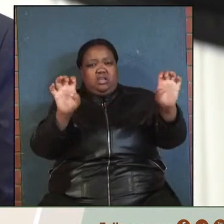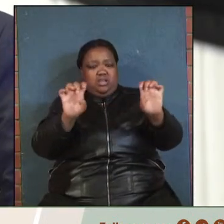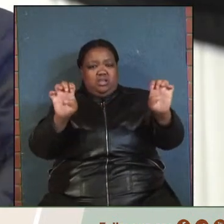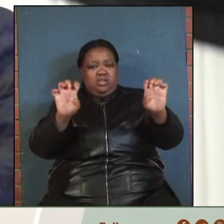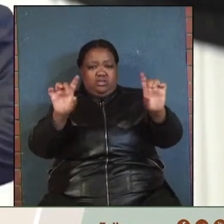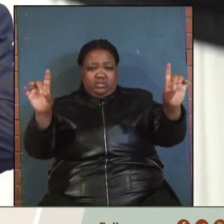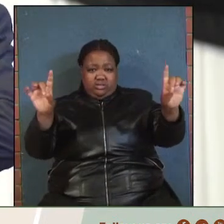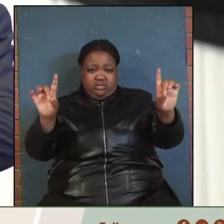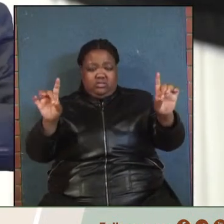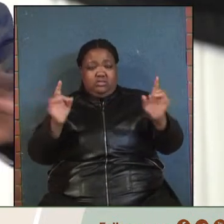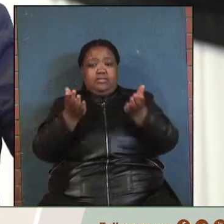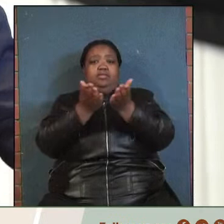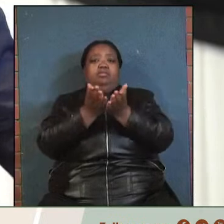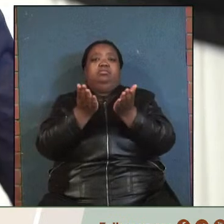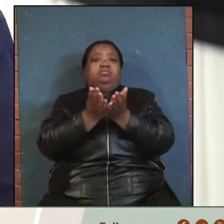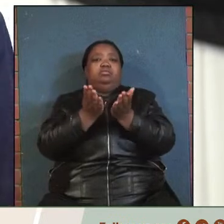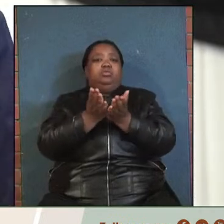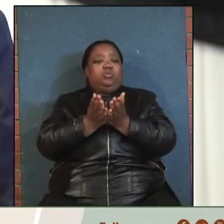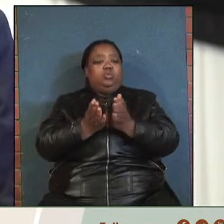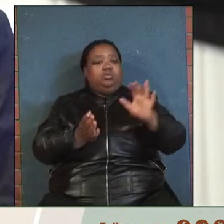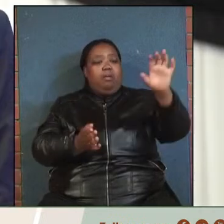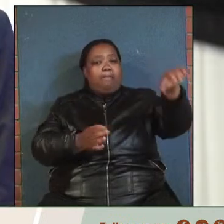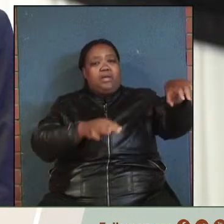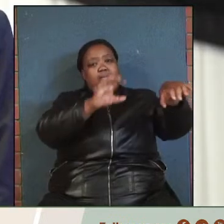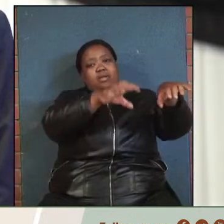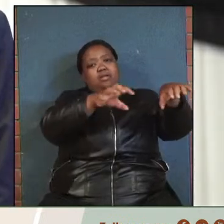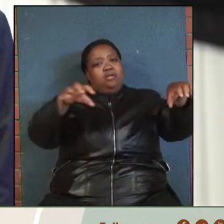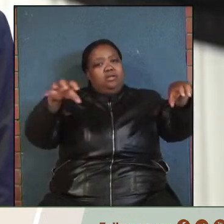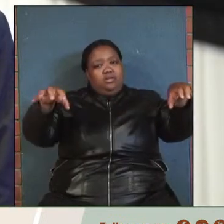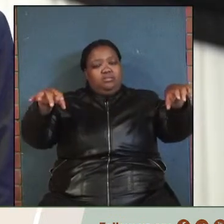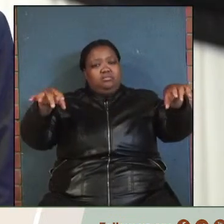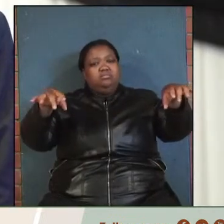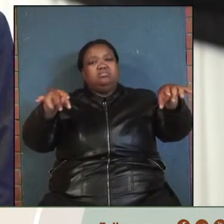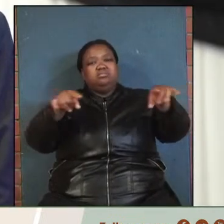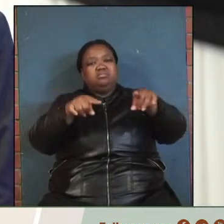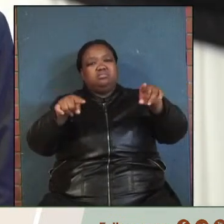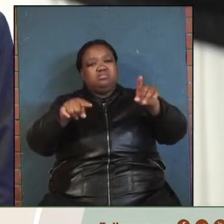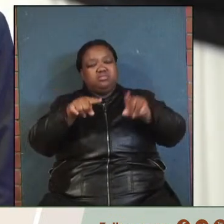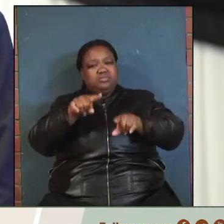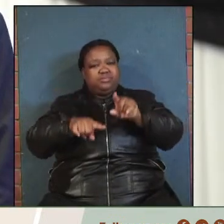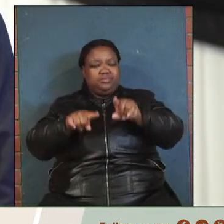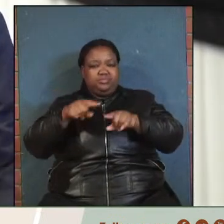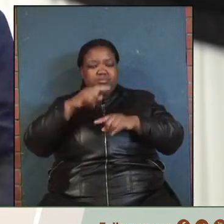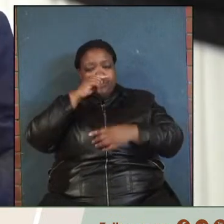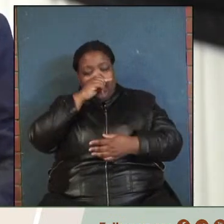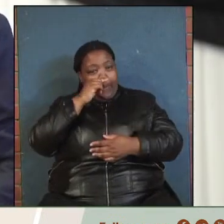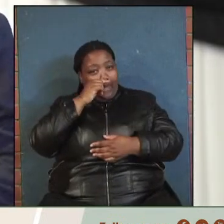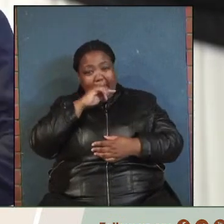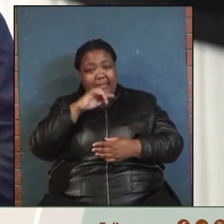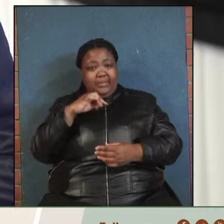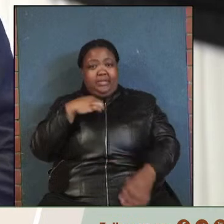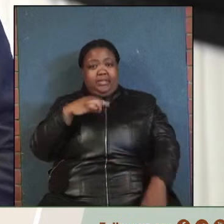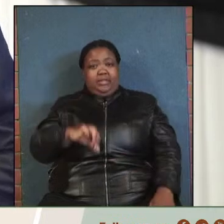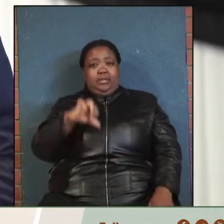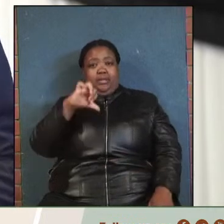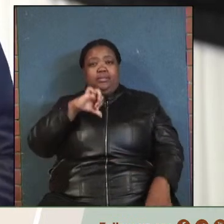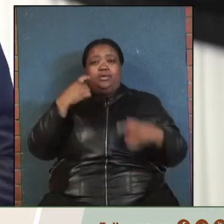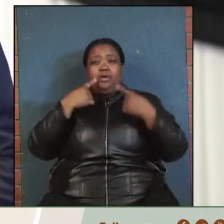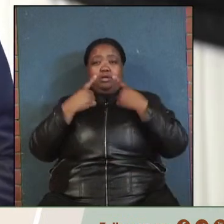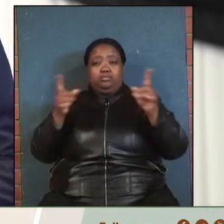where the schools throughout our province. And I'm proud to